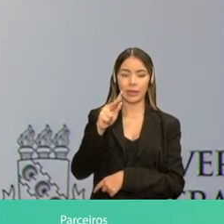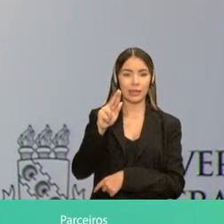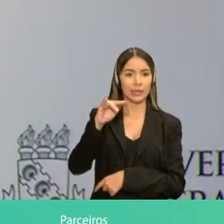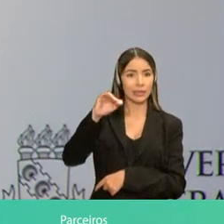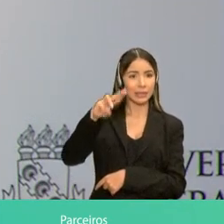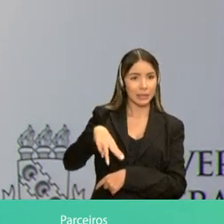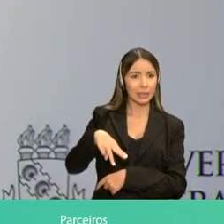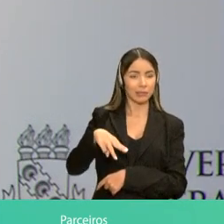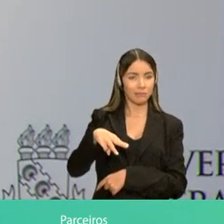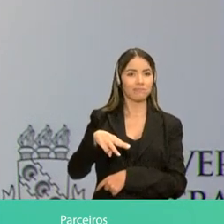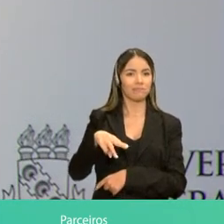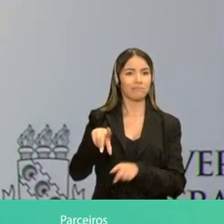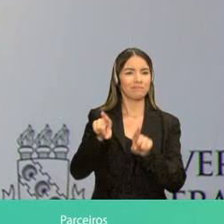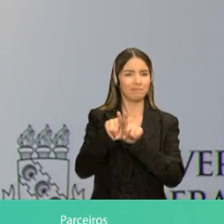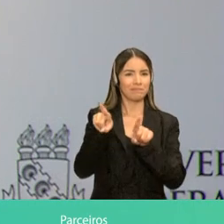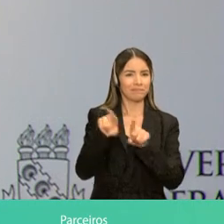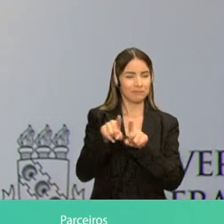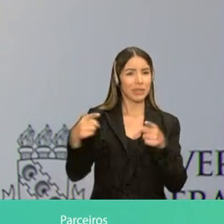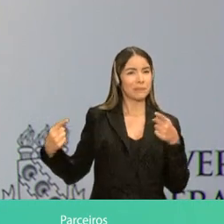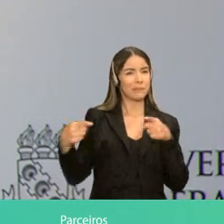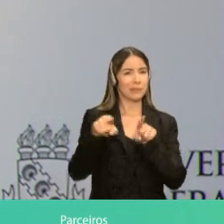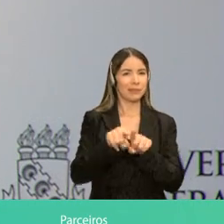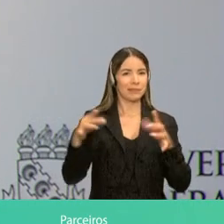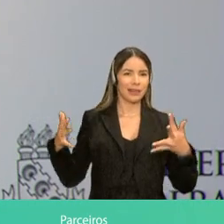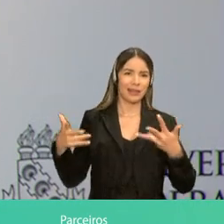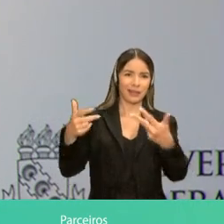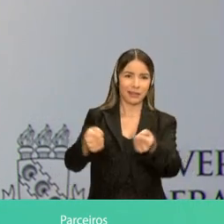Prado, and Rolim, who also